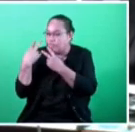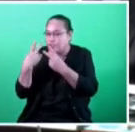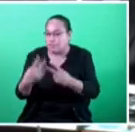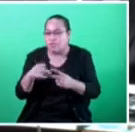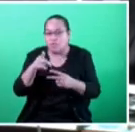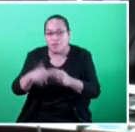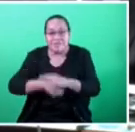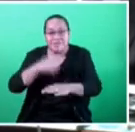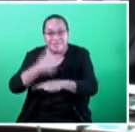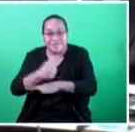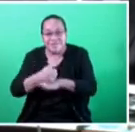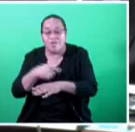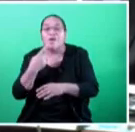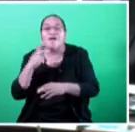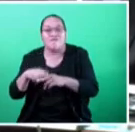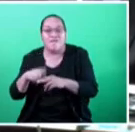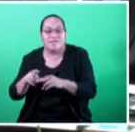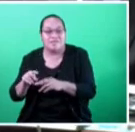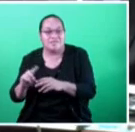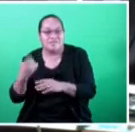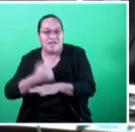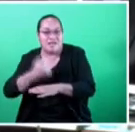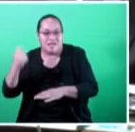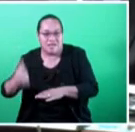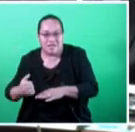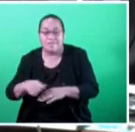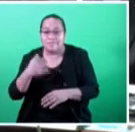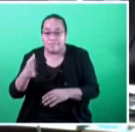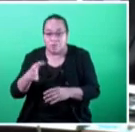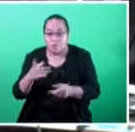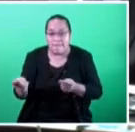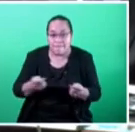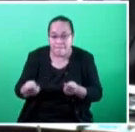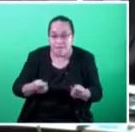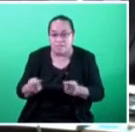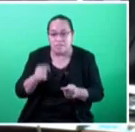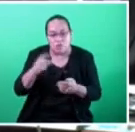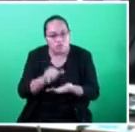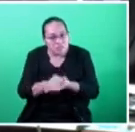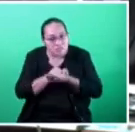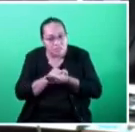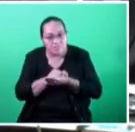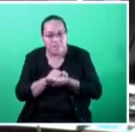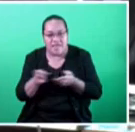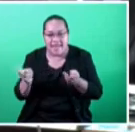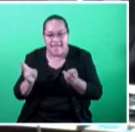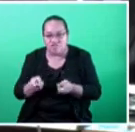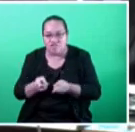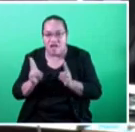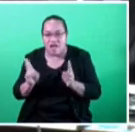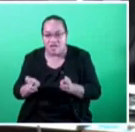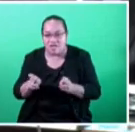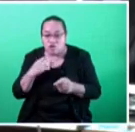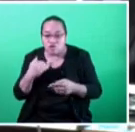been established by the Fijian government in recognition that waterways management and preservation of Fiji's natural environment share many